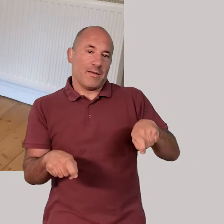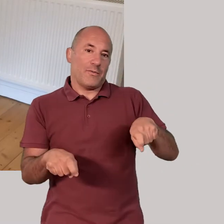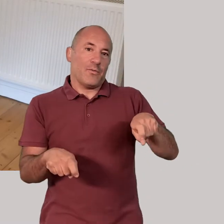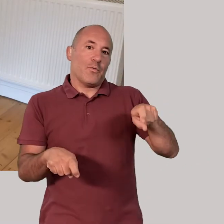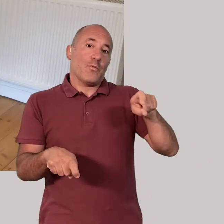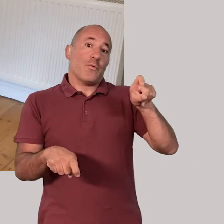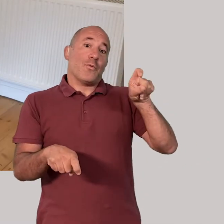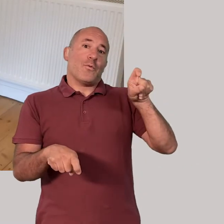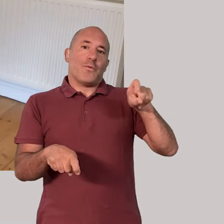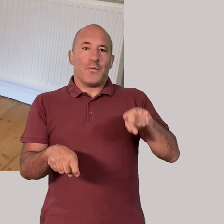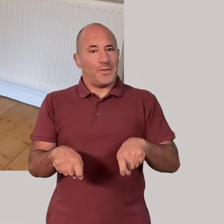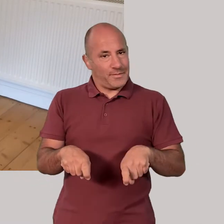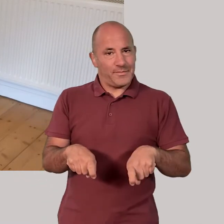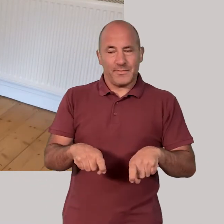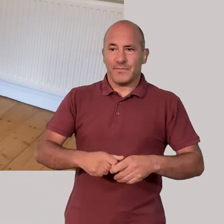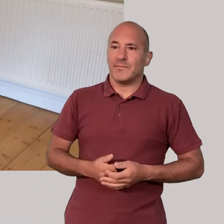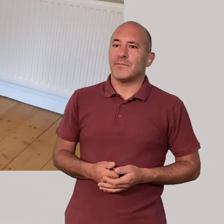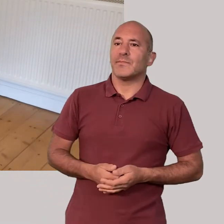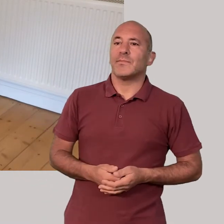One more on the other leg.